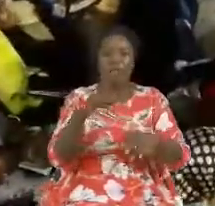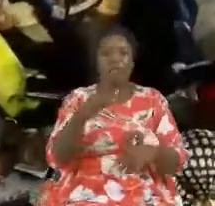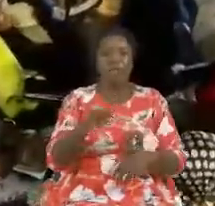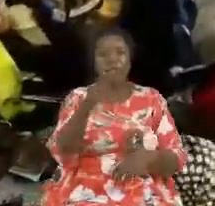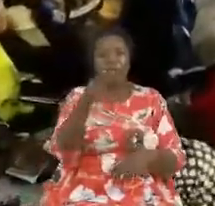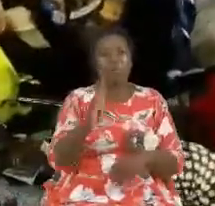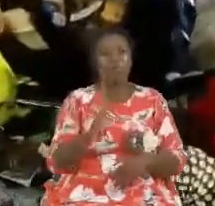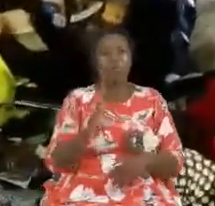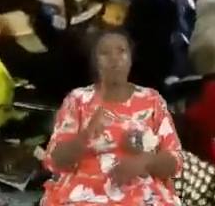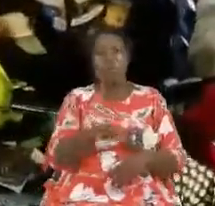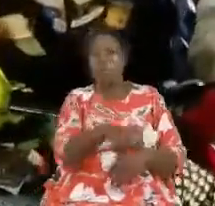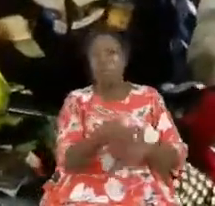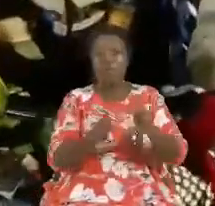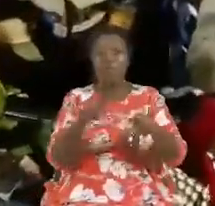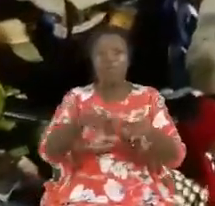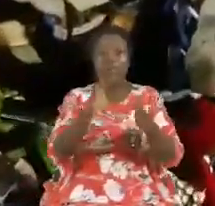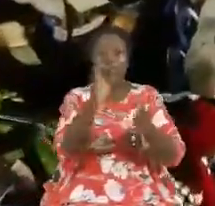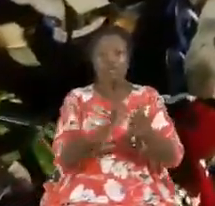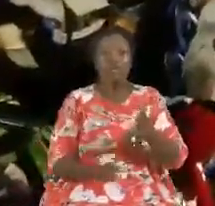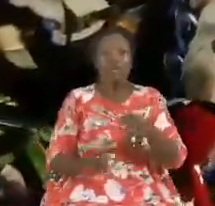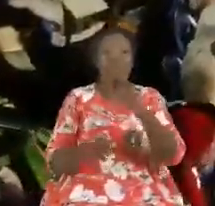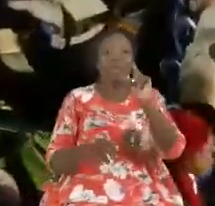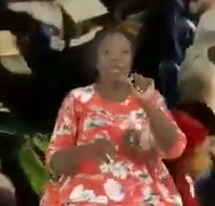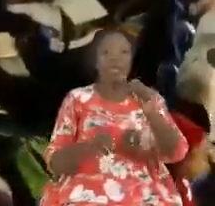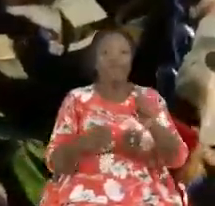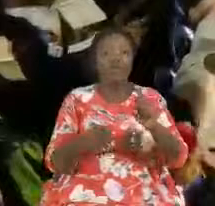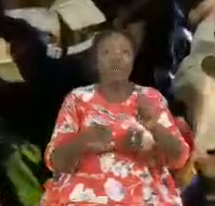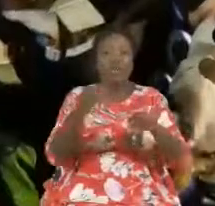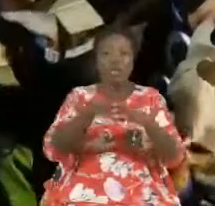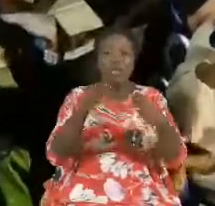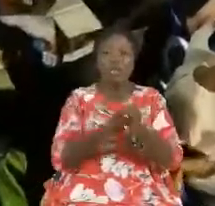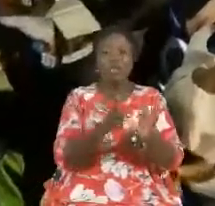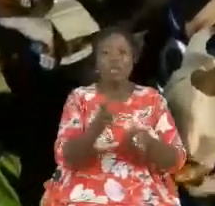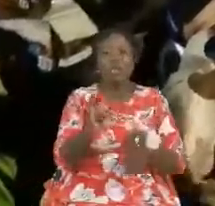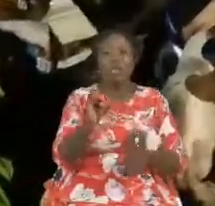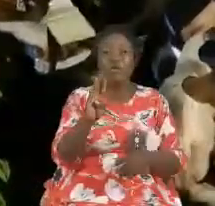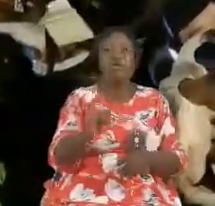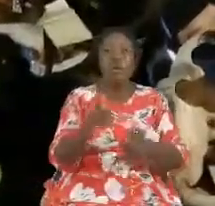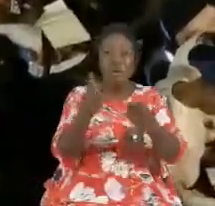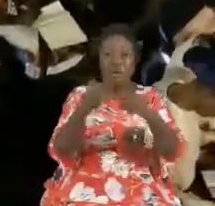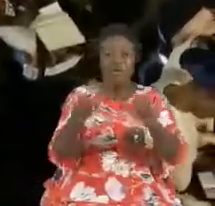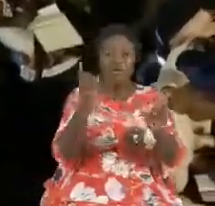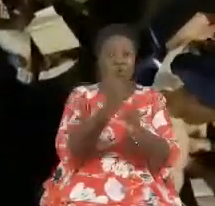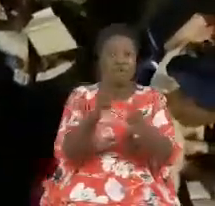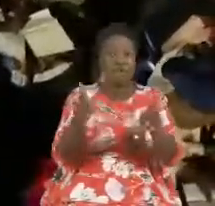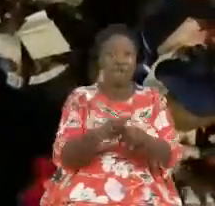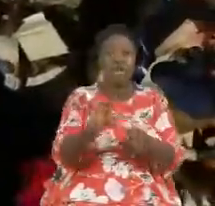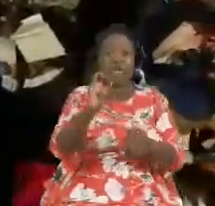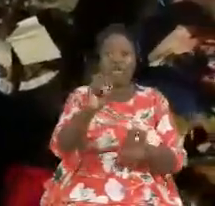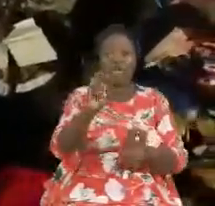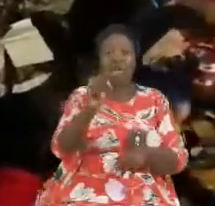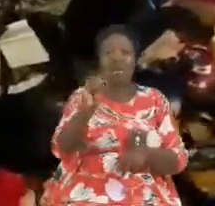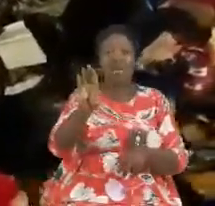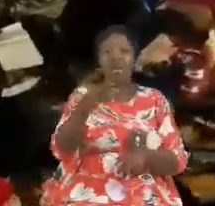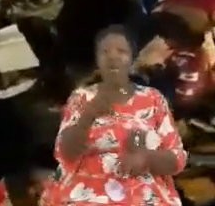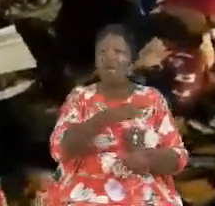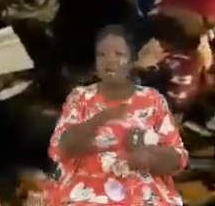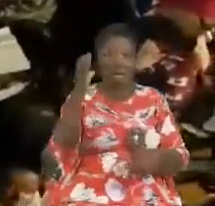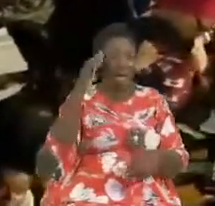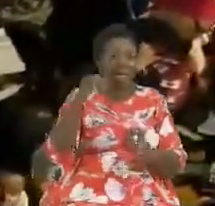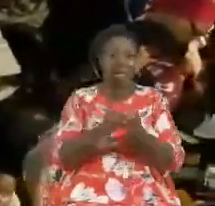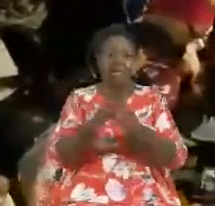to receive, to obtain the blessing of God. Other people in chapter 11 of this Hebrews, they came